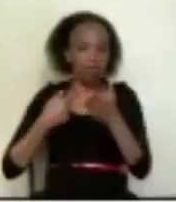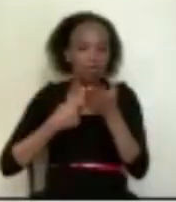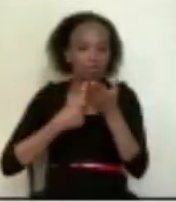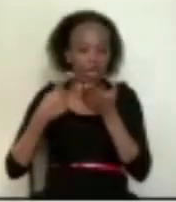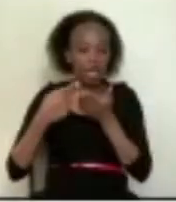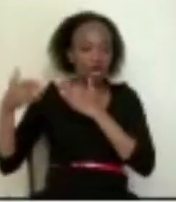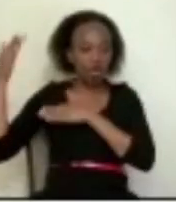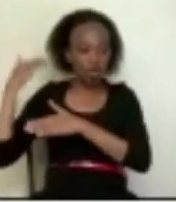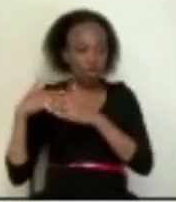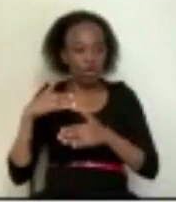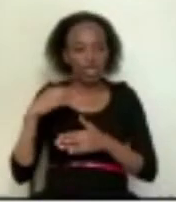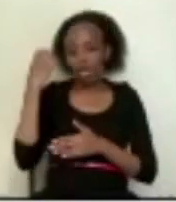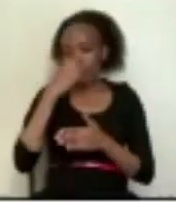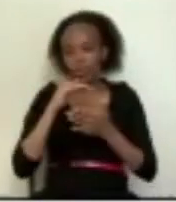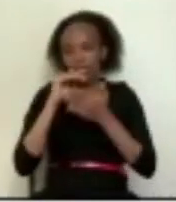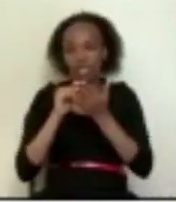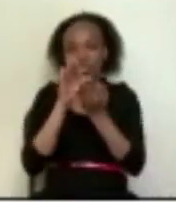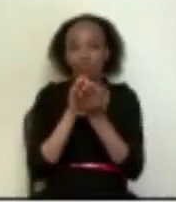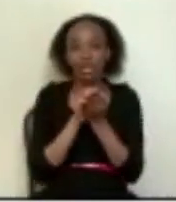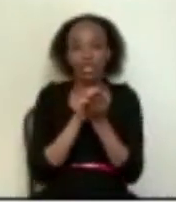the European Central Bank,